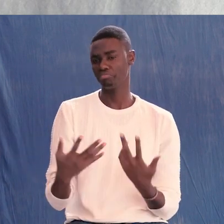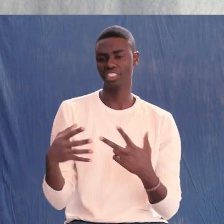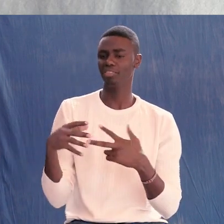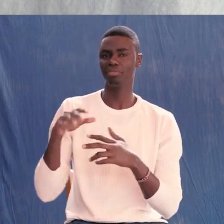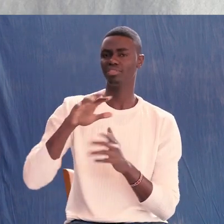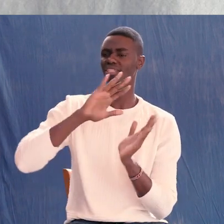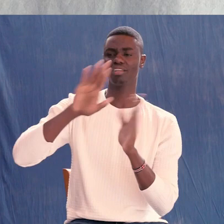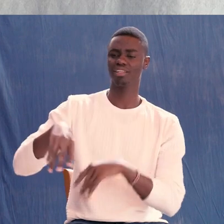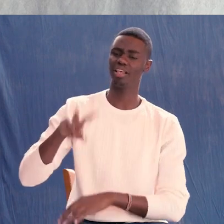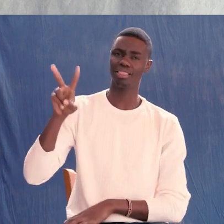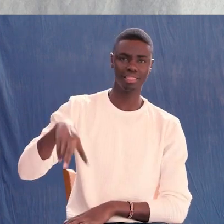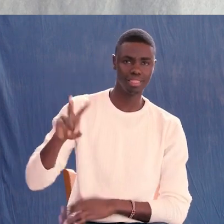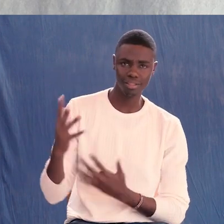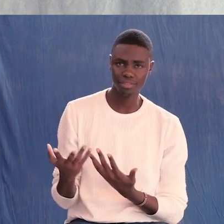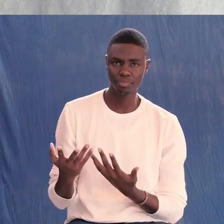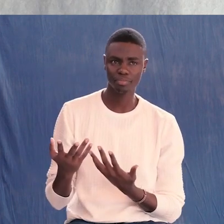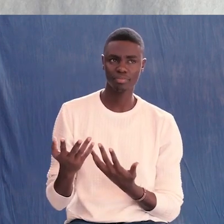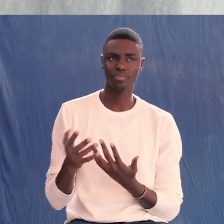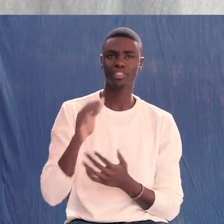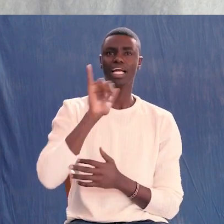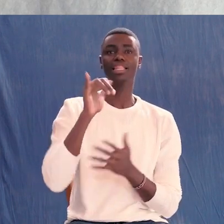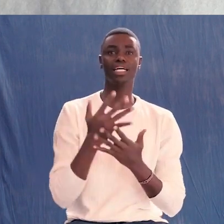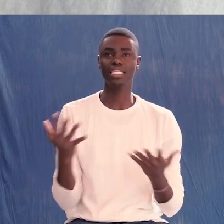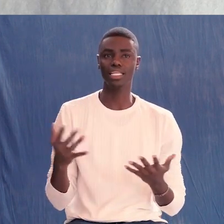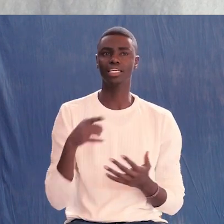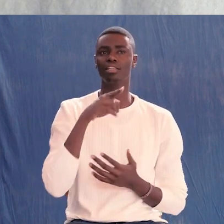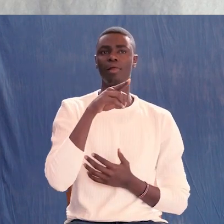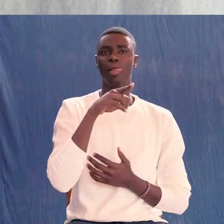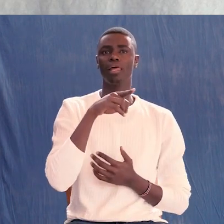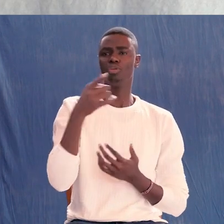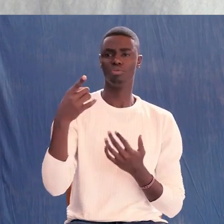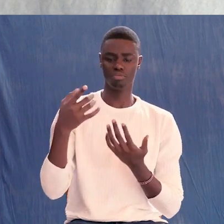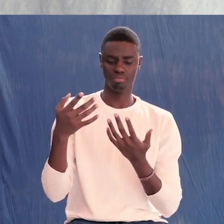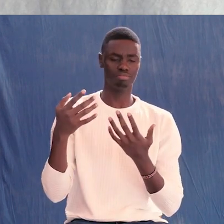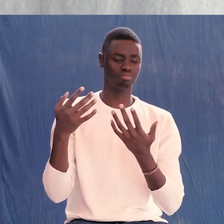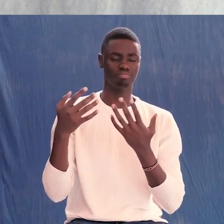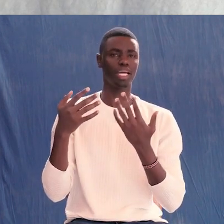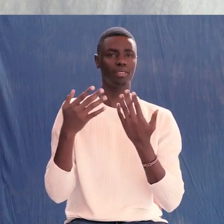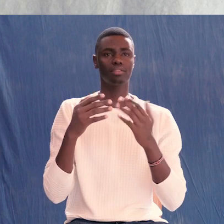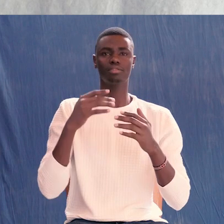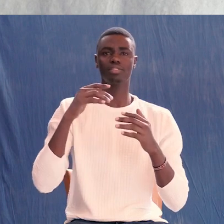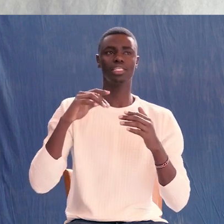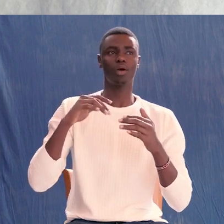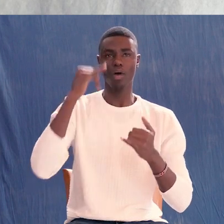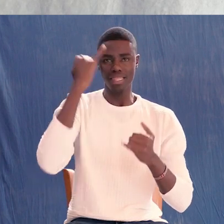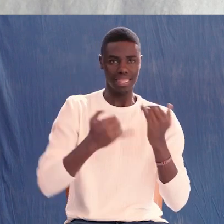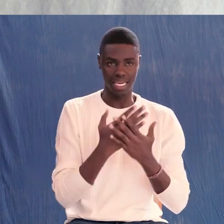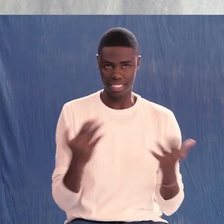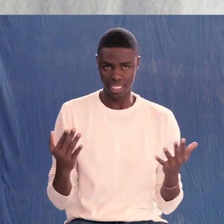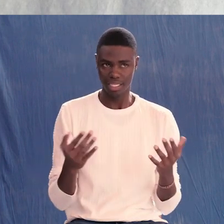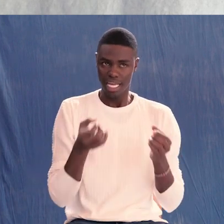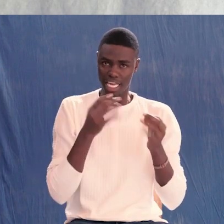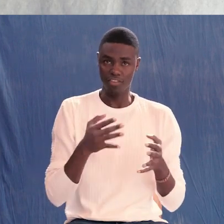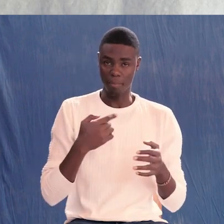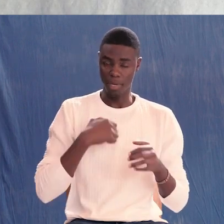extra? Is it that thing that you put on your to-do list under that red dotted line that says, If I can get